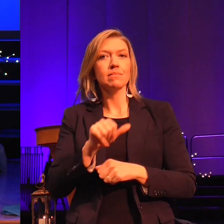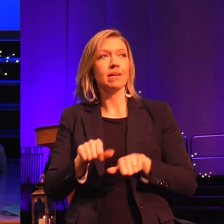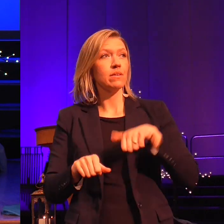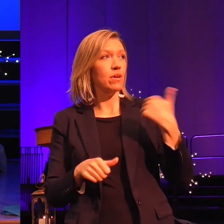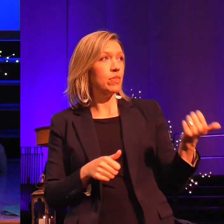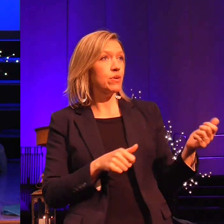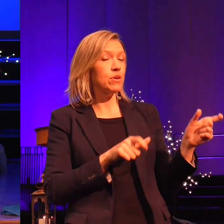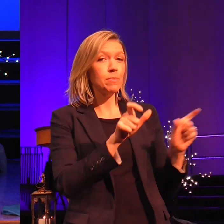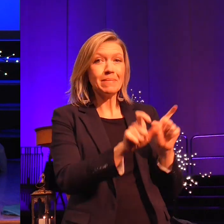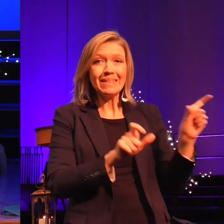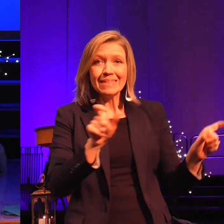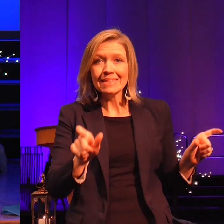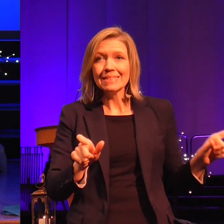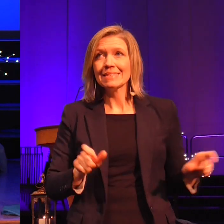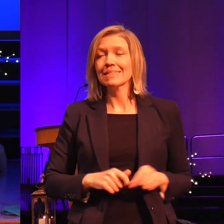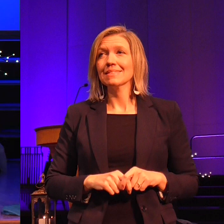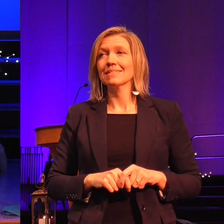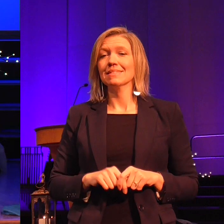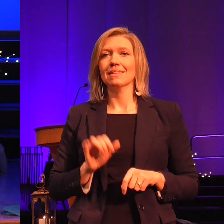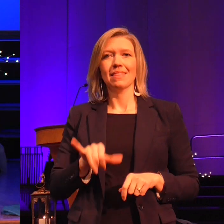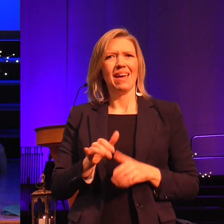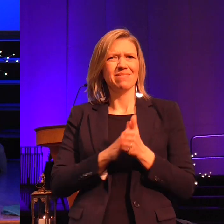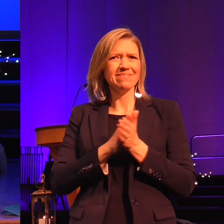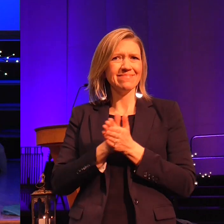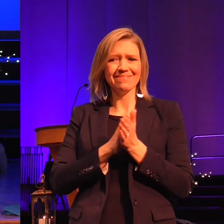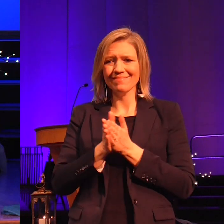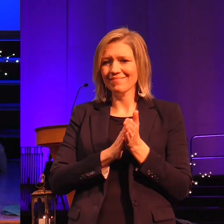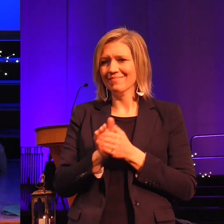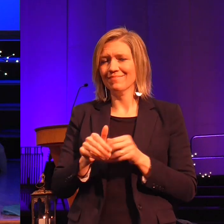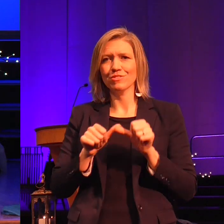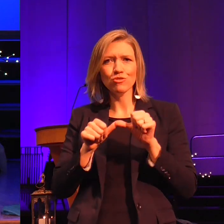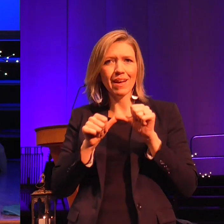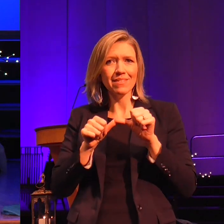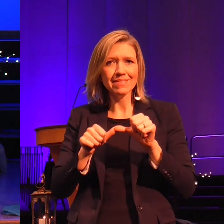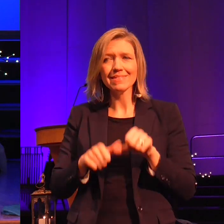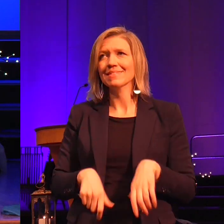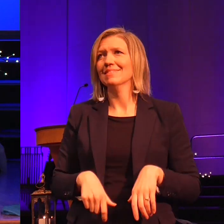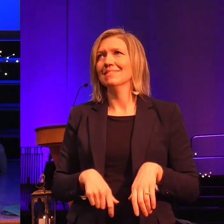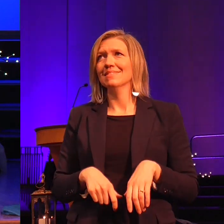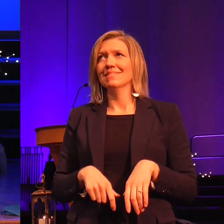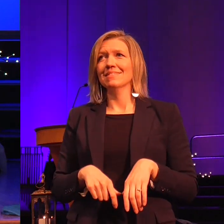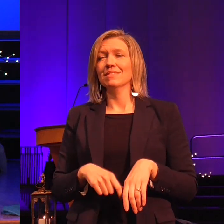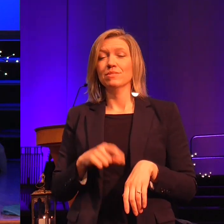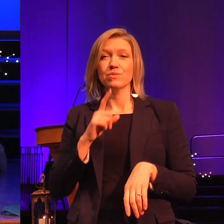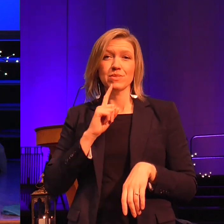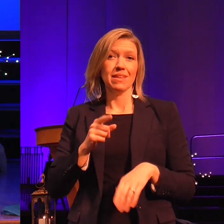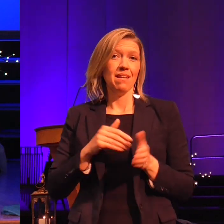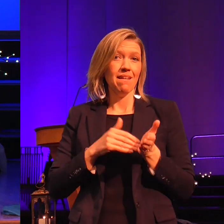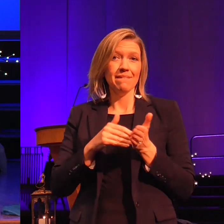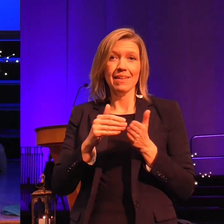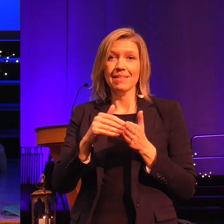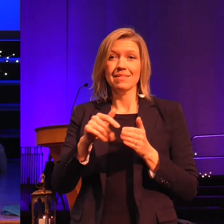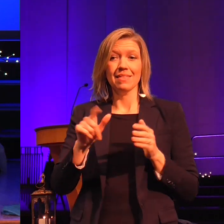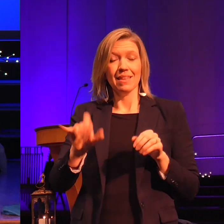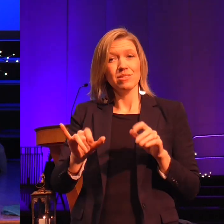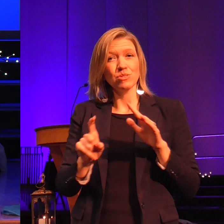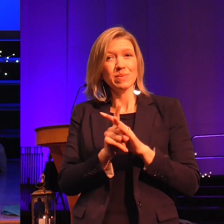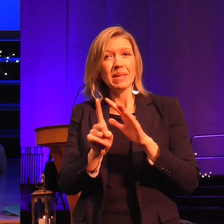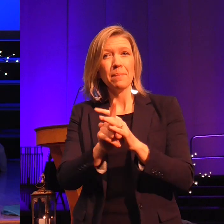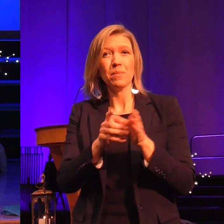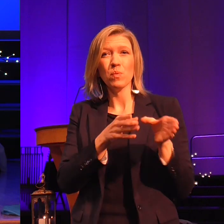beings. It drives us, it motivates us, often in ways that aren't